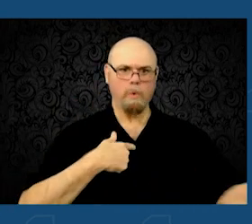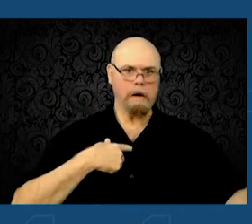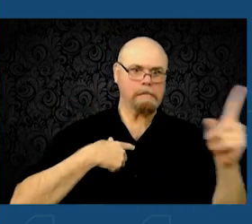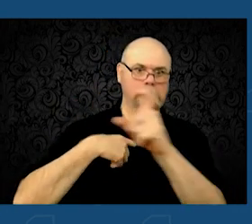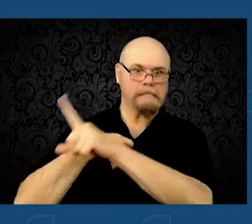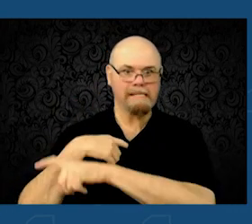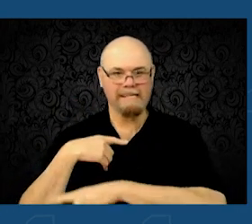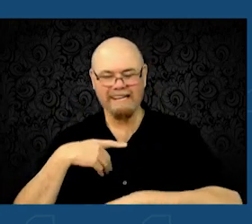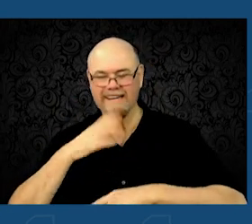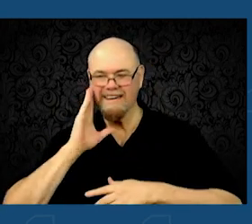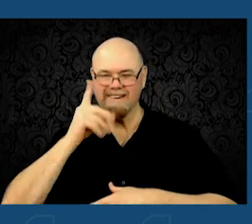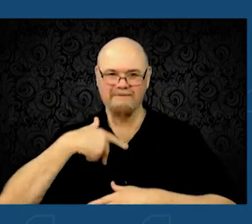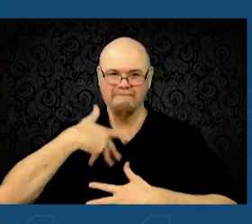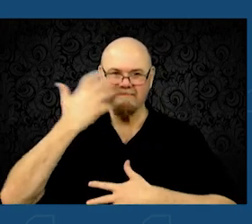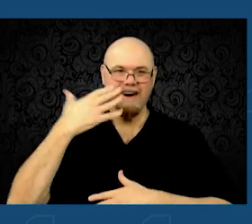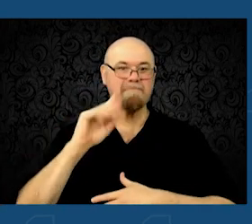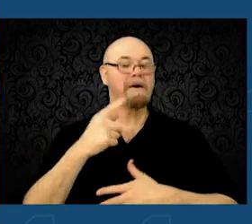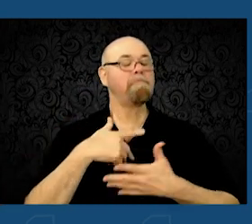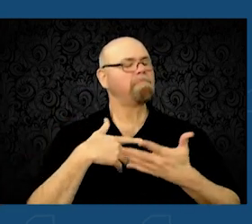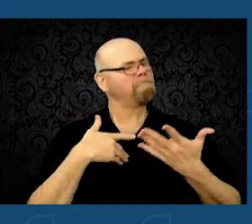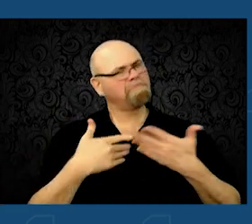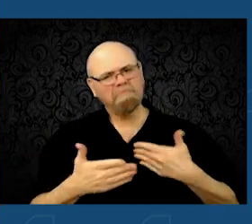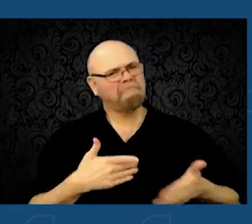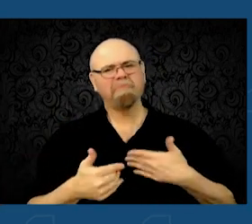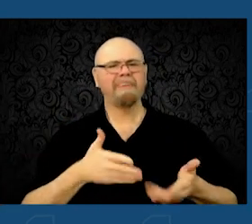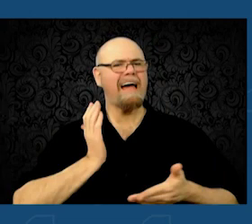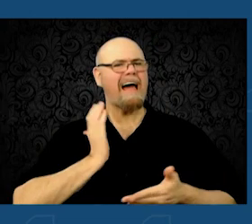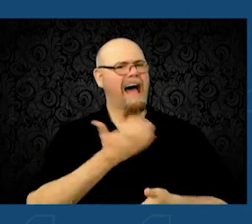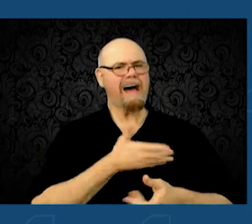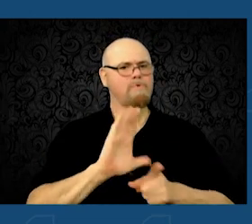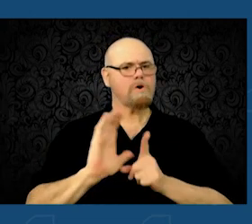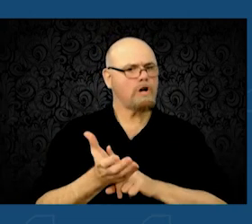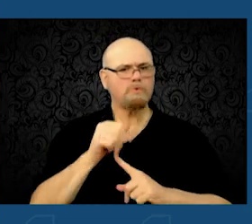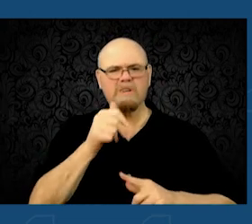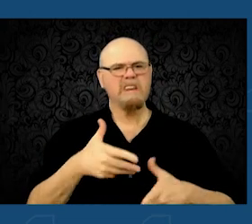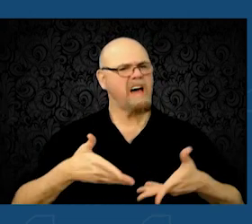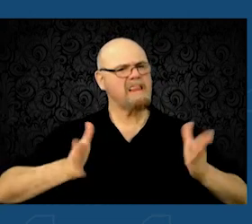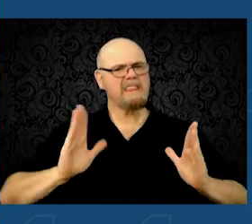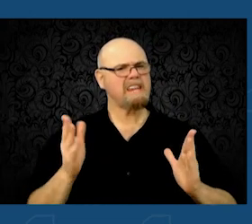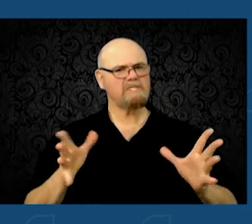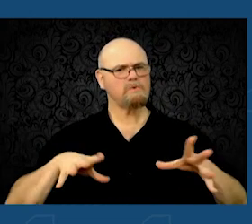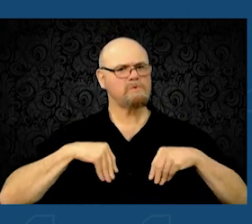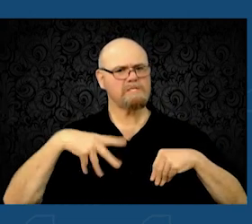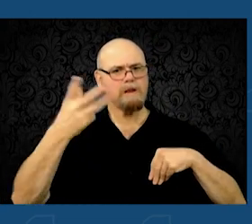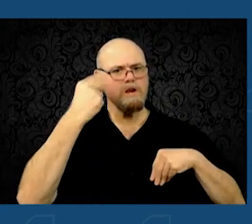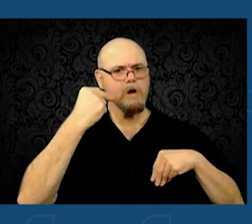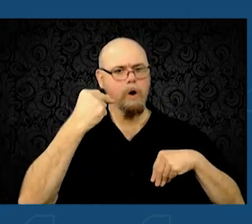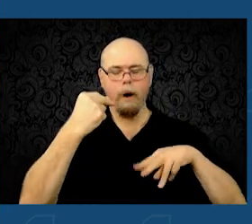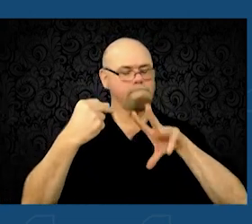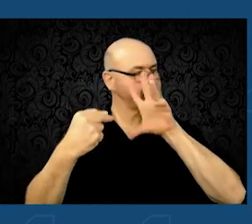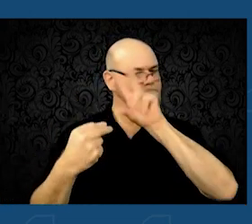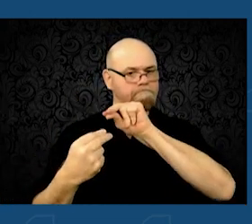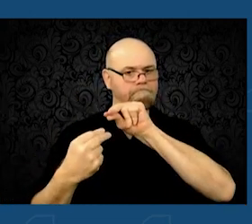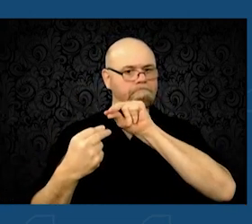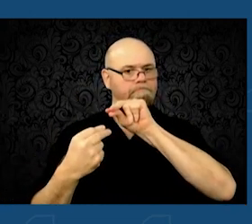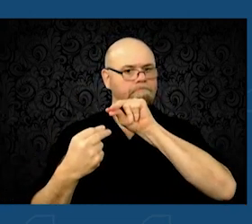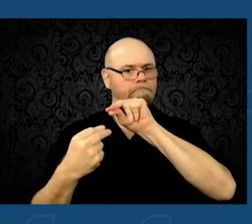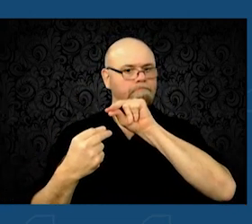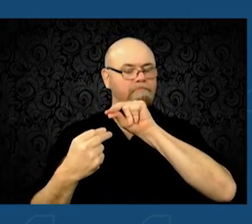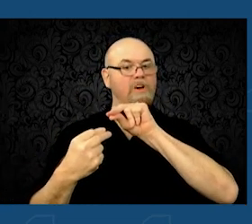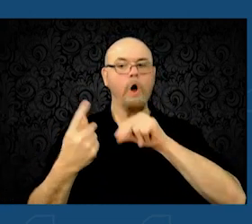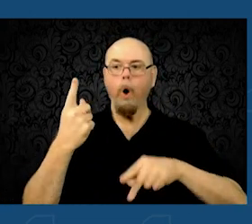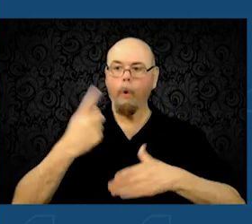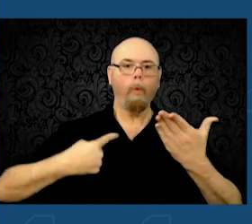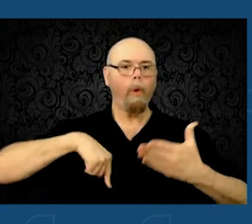something in our culture that will not allow us to accept a no when we know what we're doing is right.